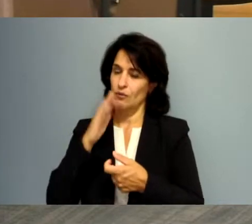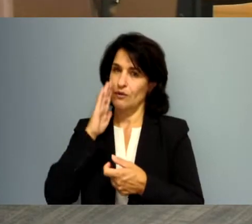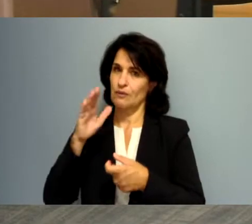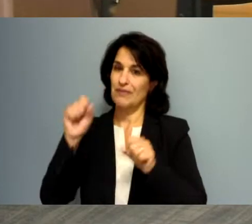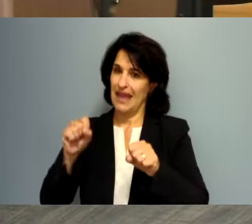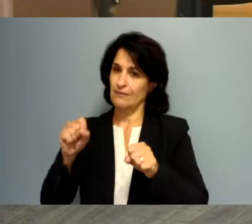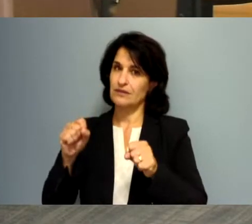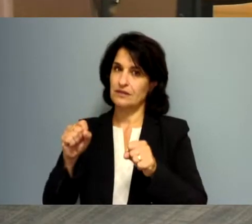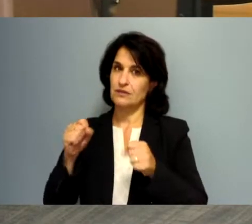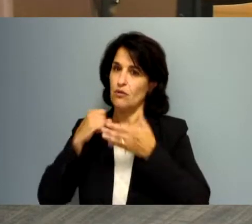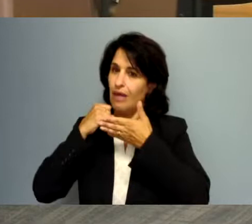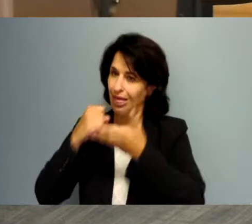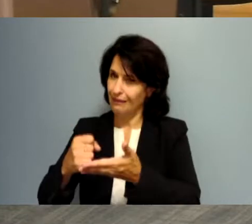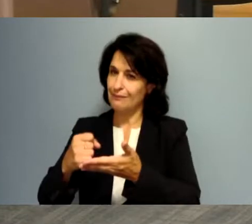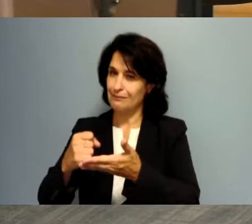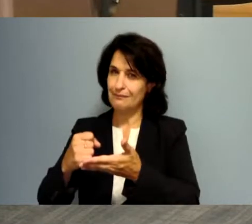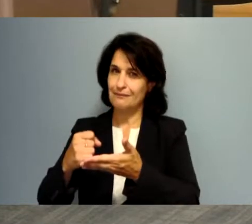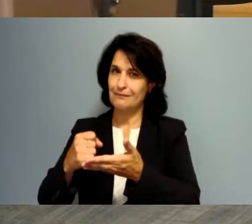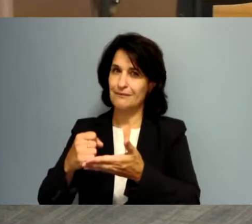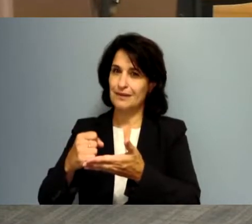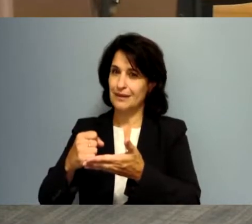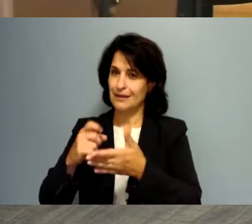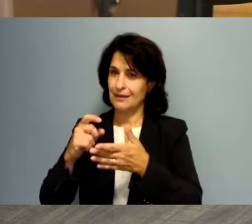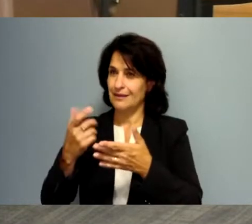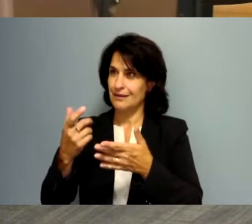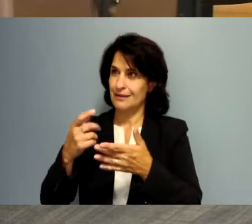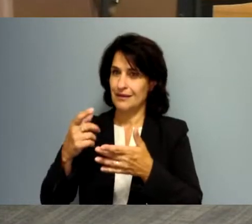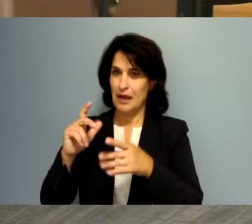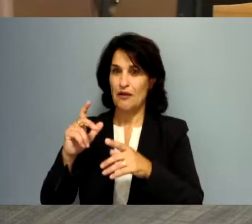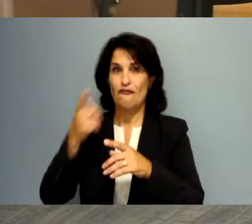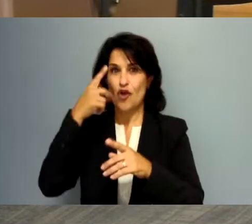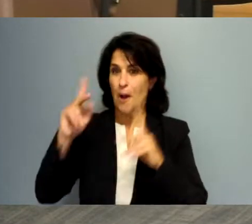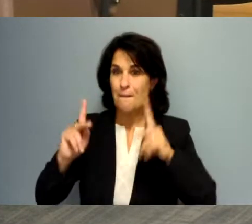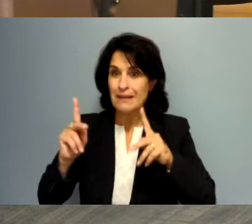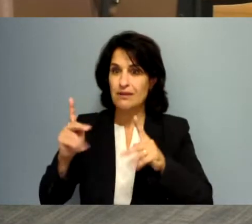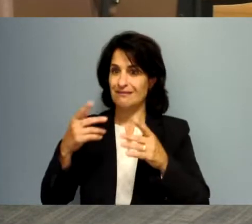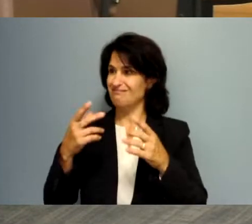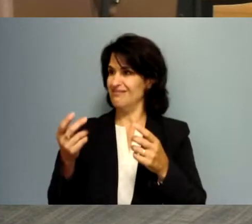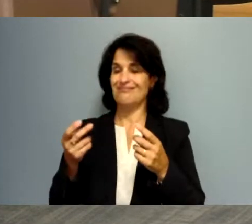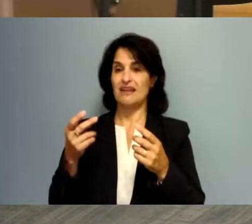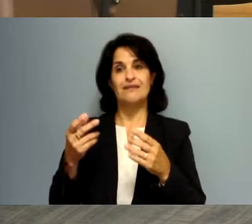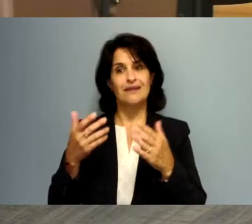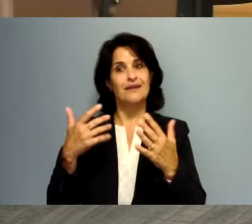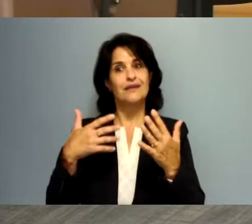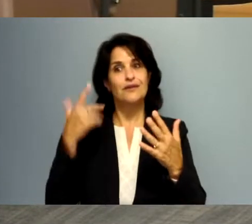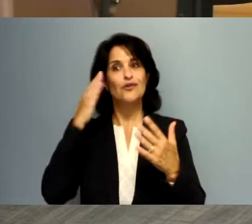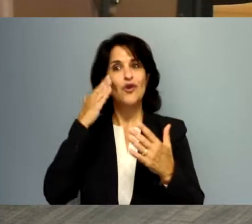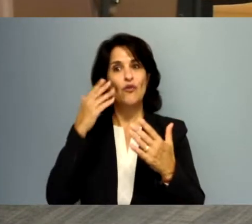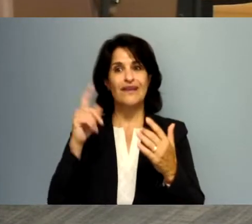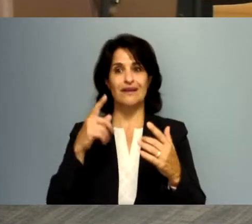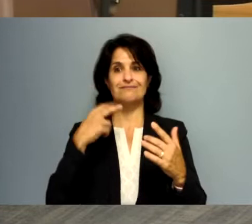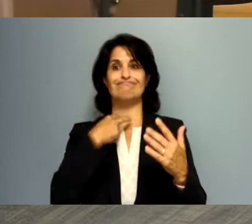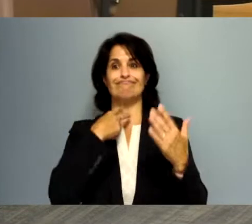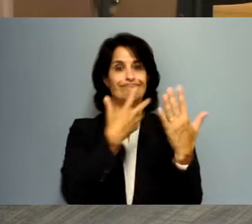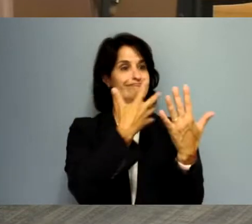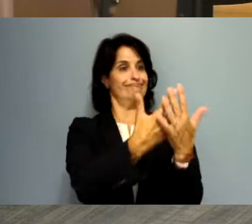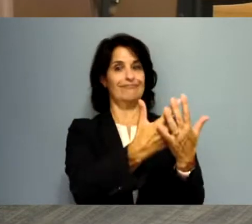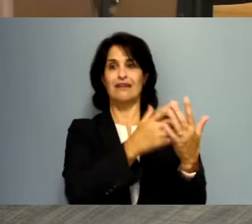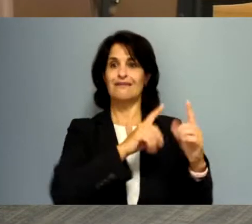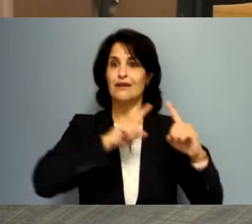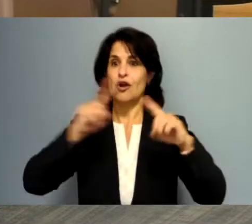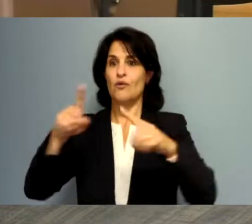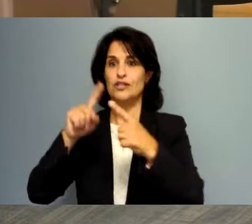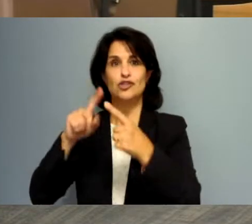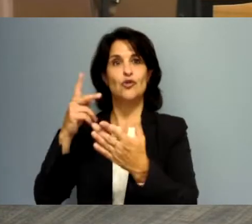to assist, as I said, getting people out of the institution and into programs more quickly, and